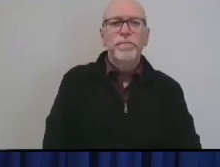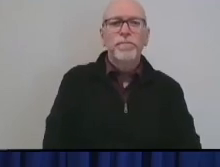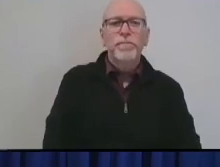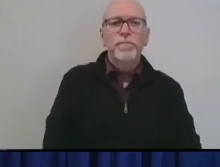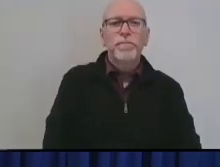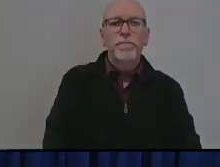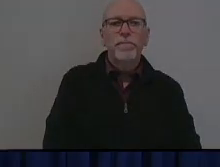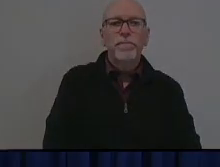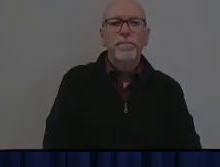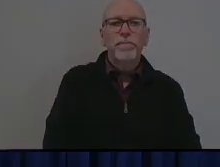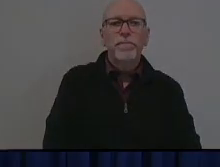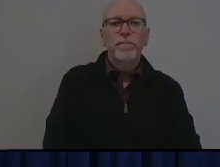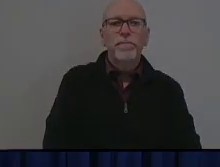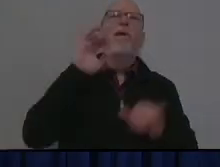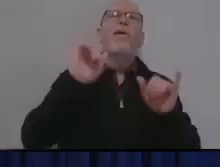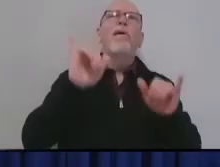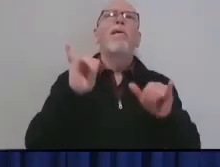on,